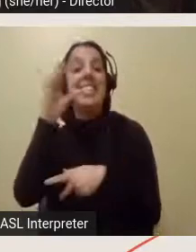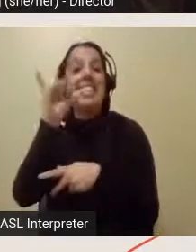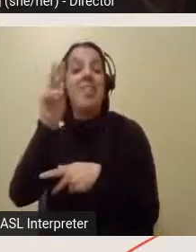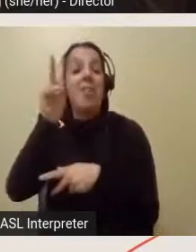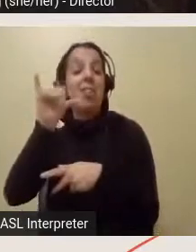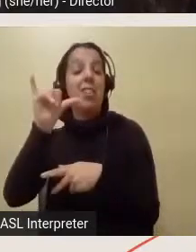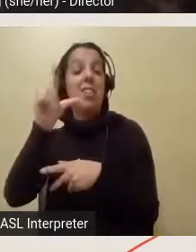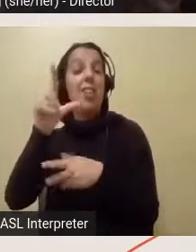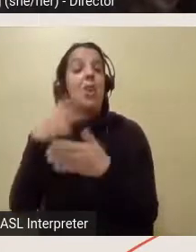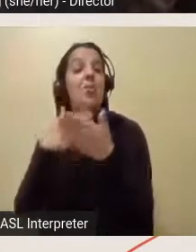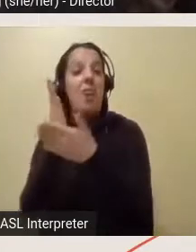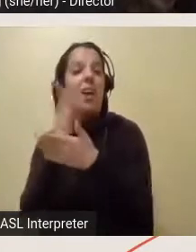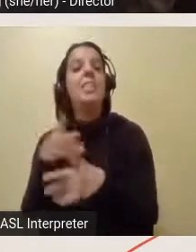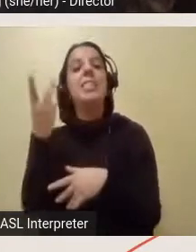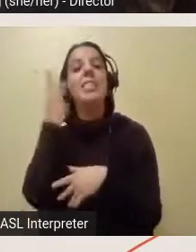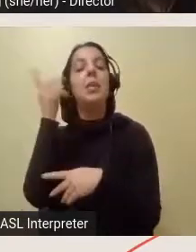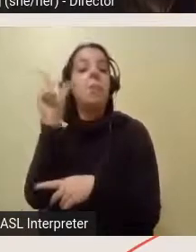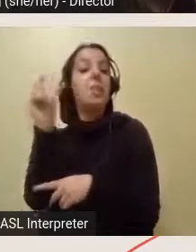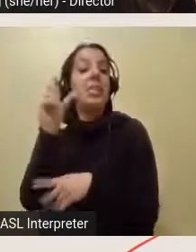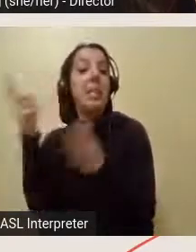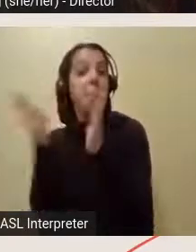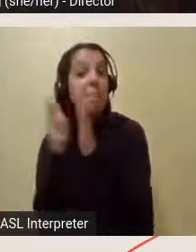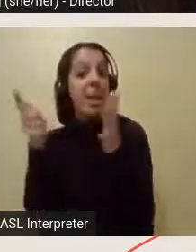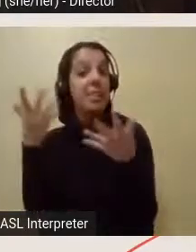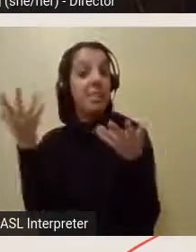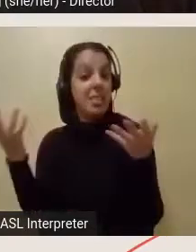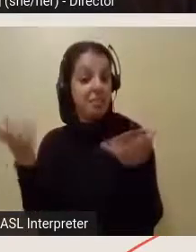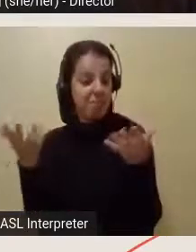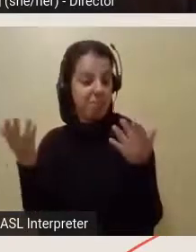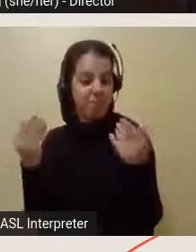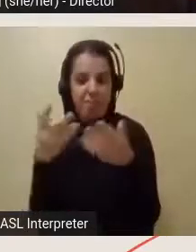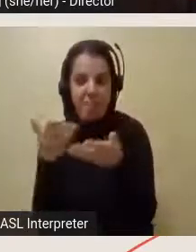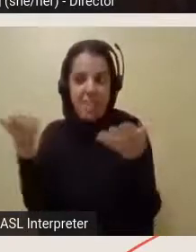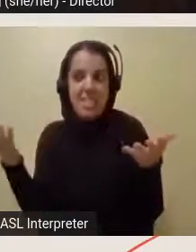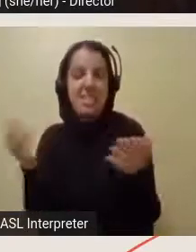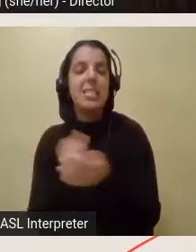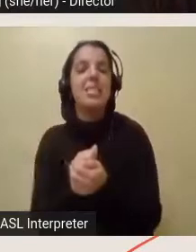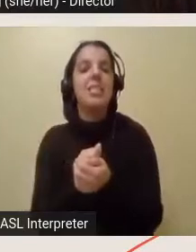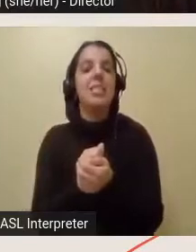know, Muslim ban stuff. There's post